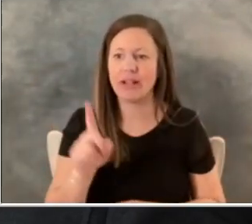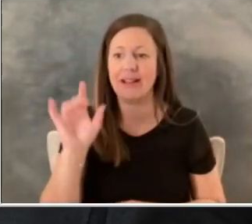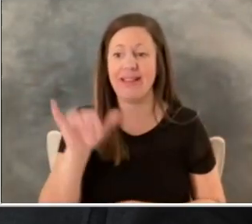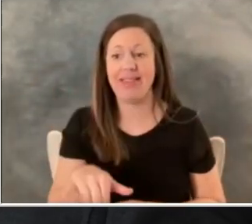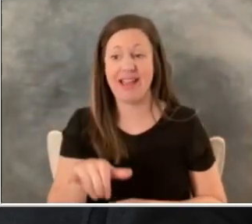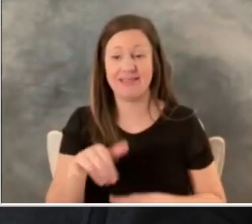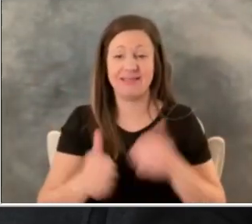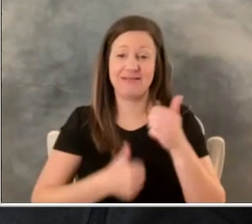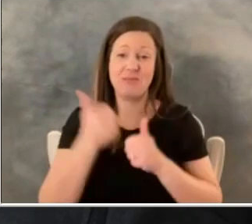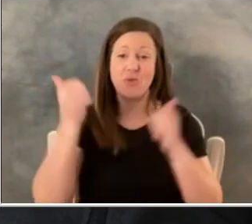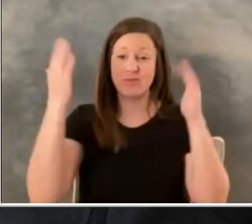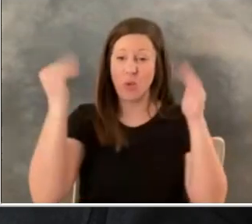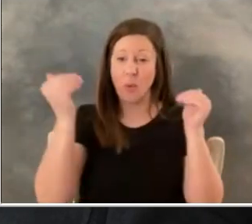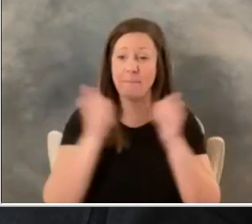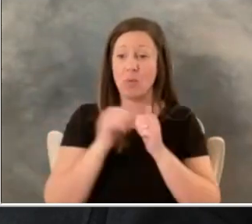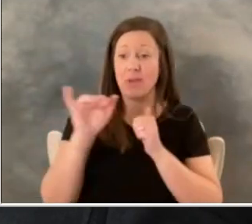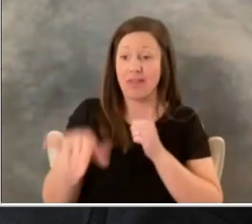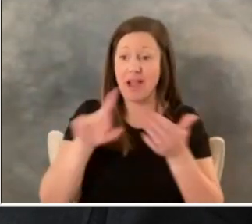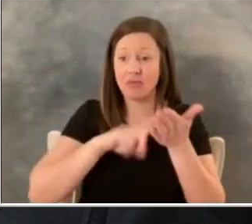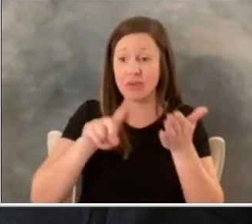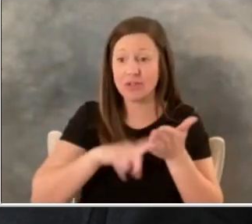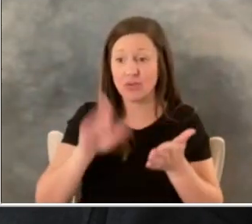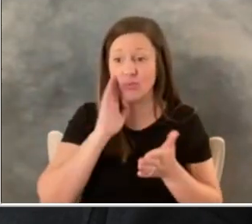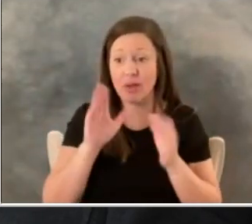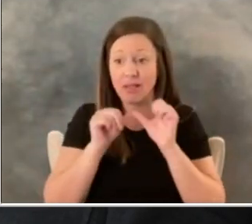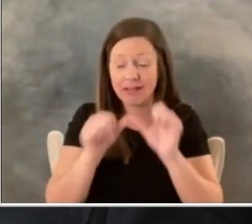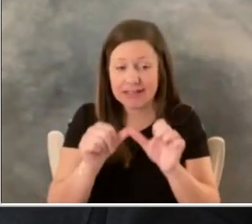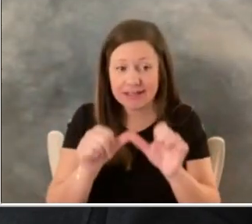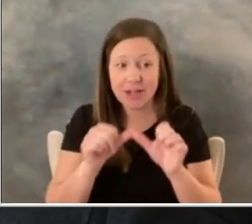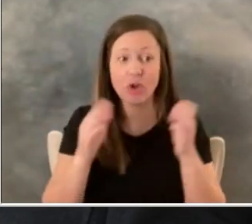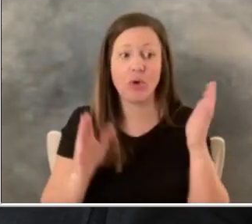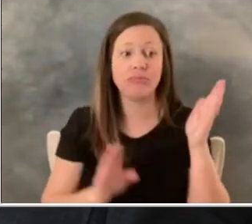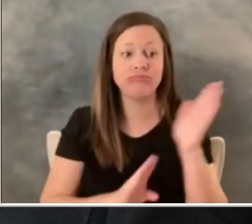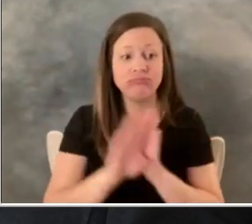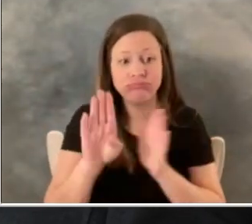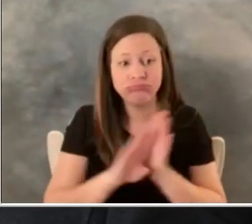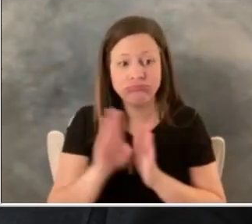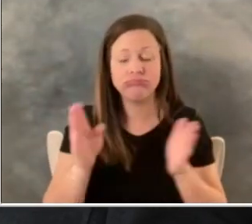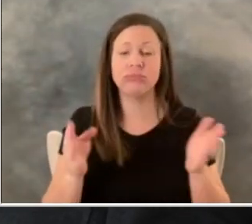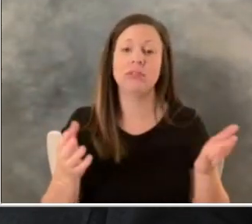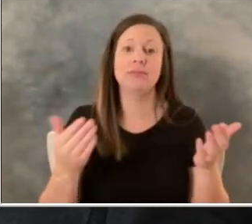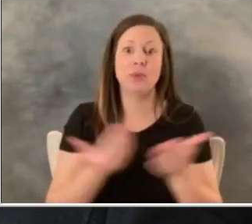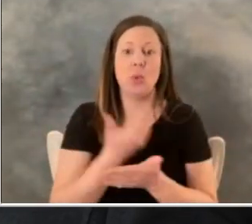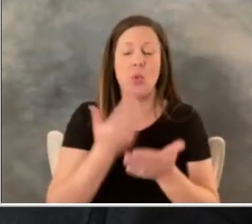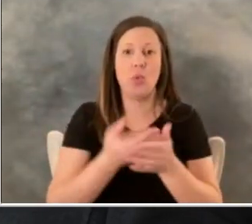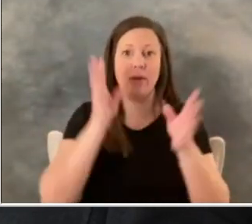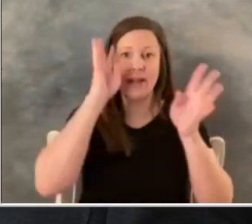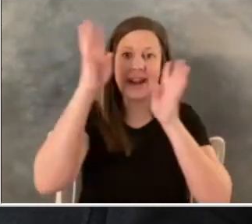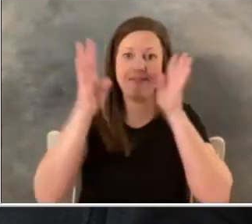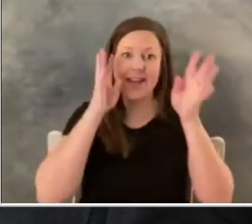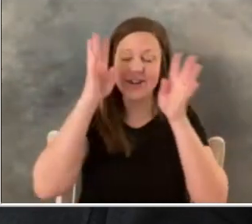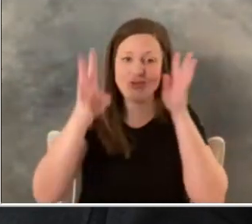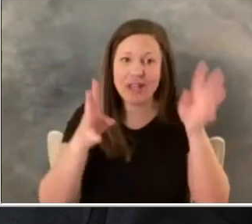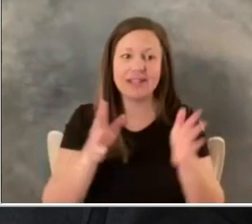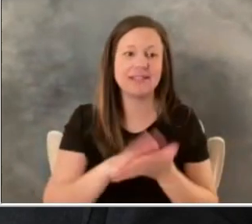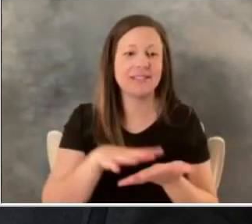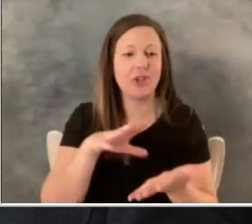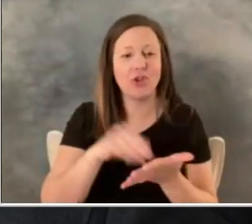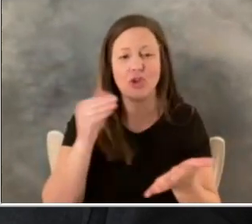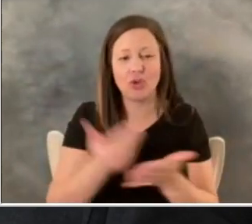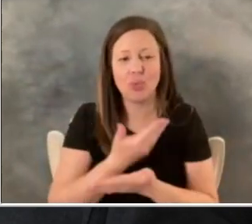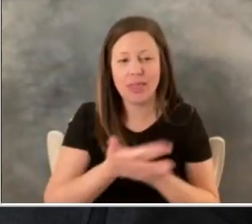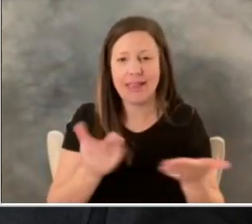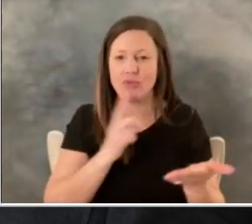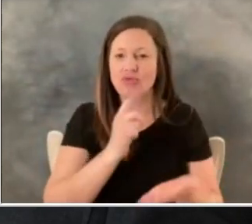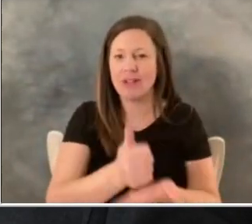is just that research is going to continue to evolve. There'll be new innovations coming out. That really gives us some hope. And